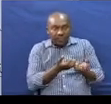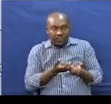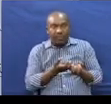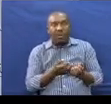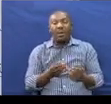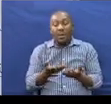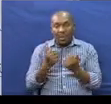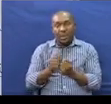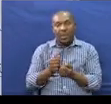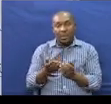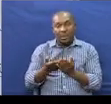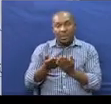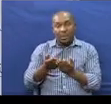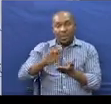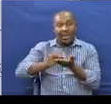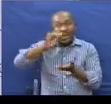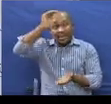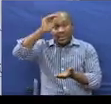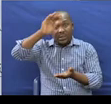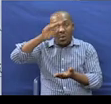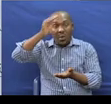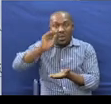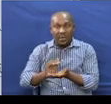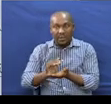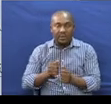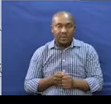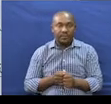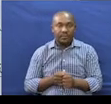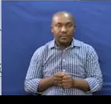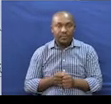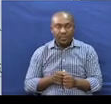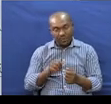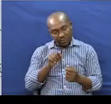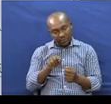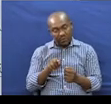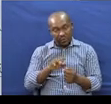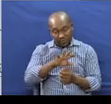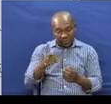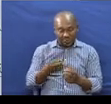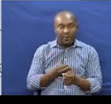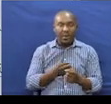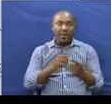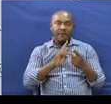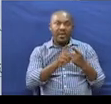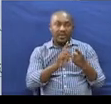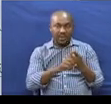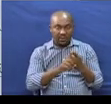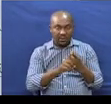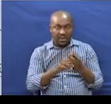a populations. So that is our first characteristics. Then the second